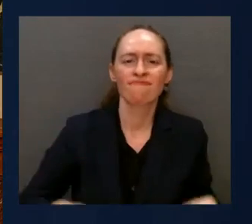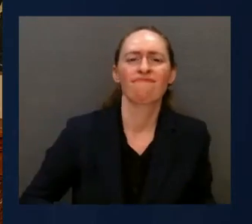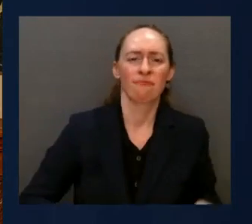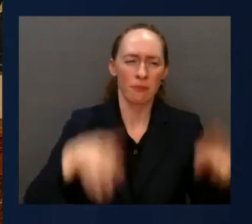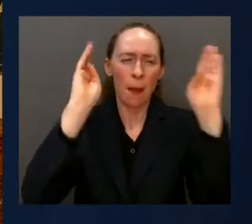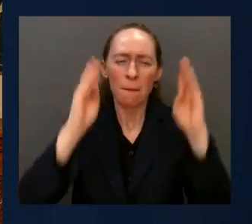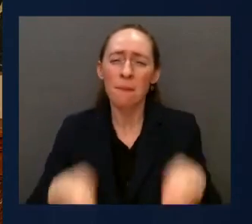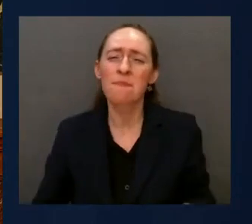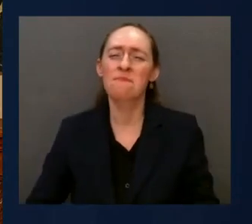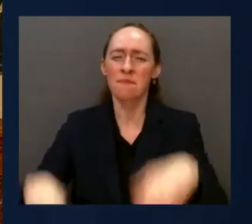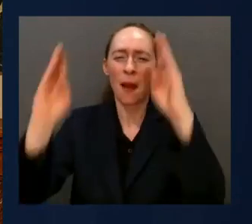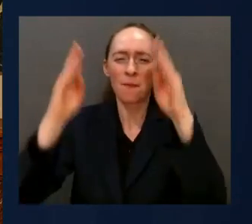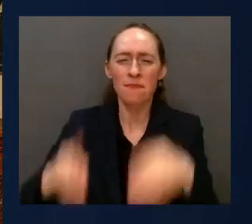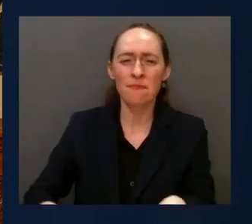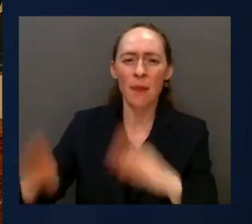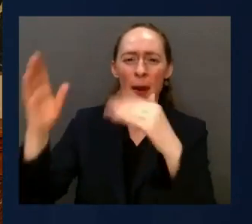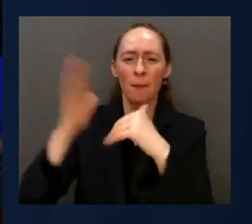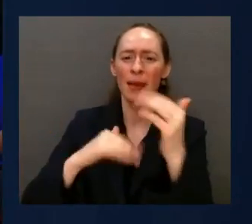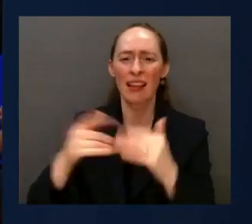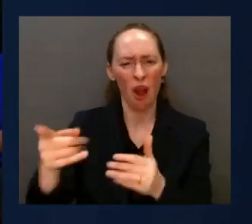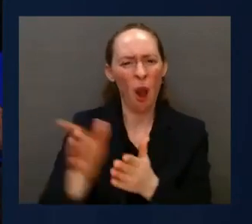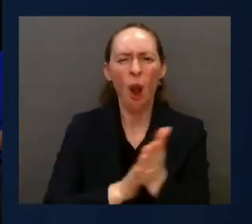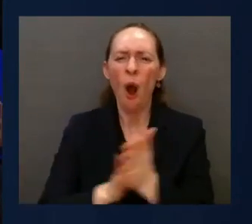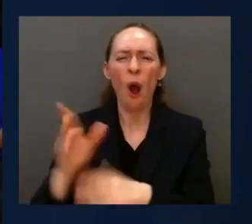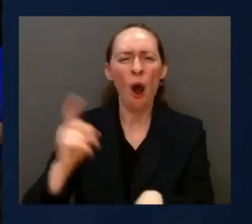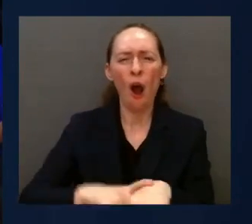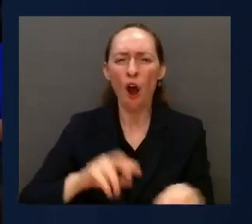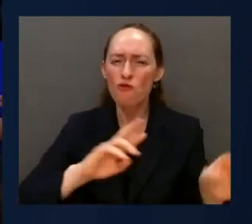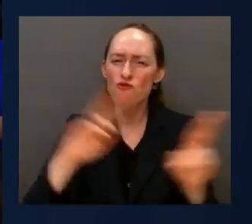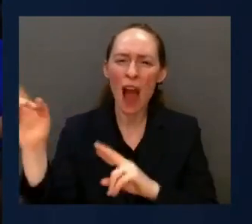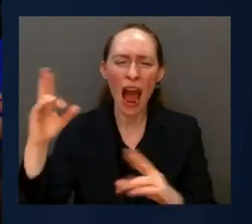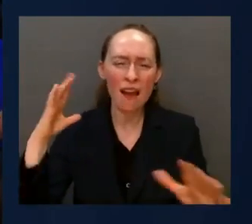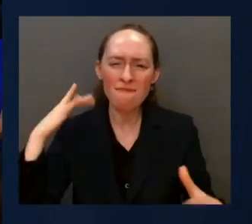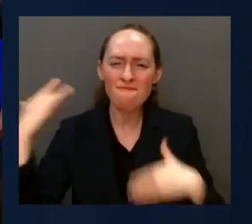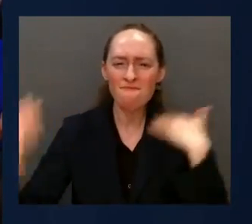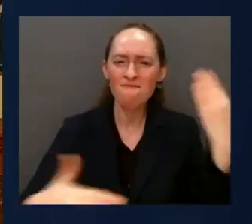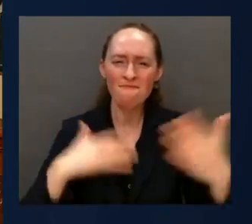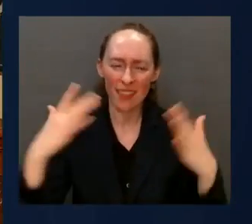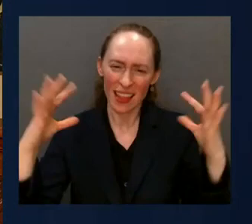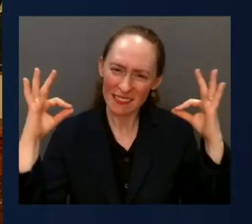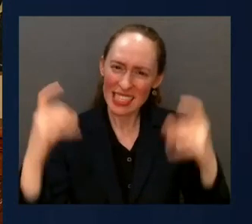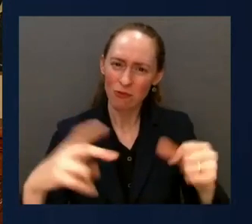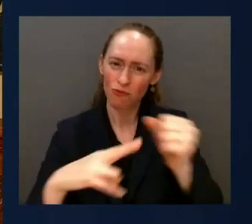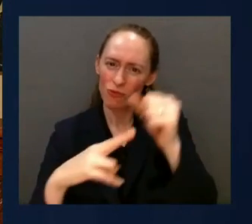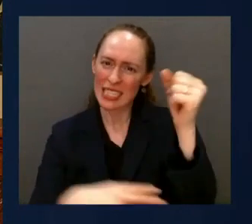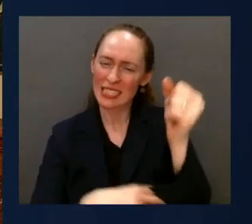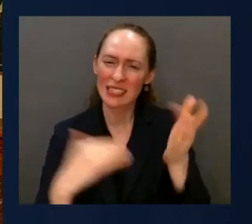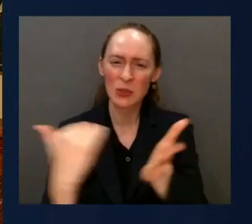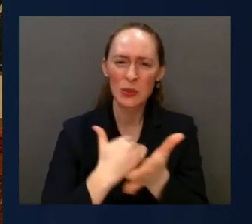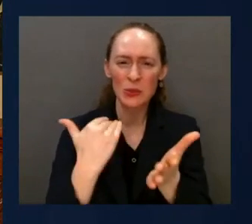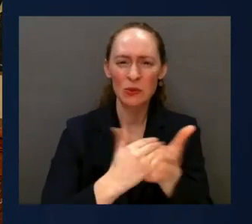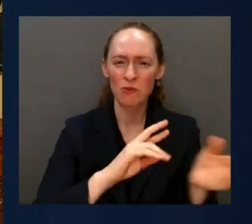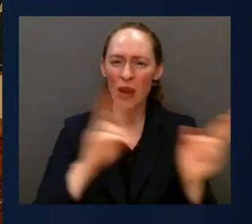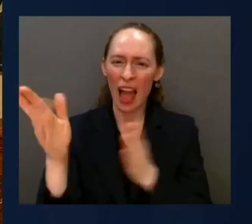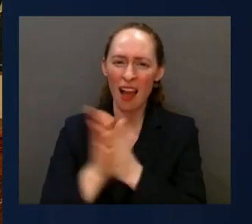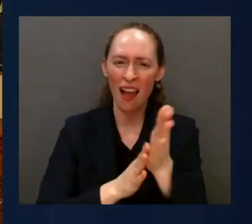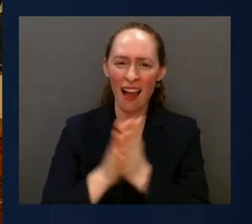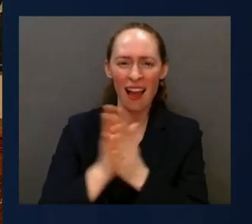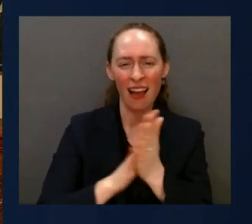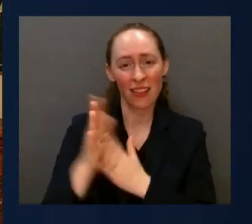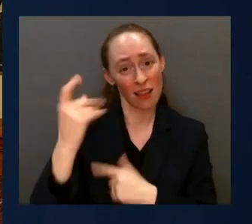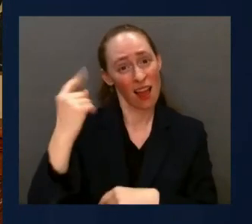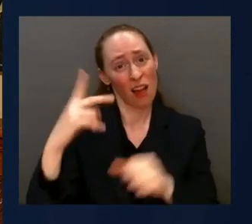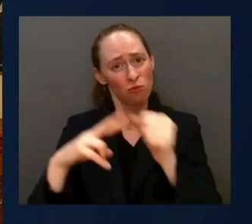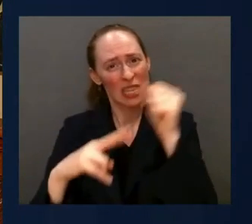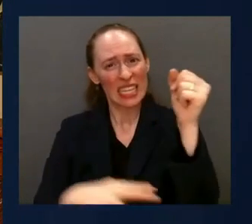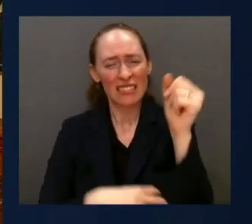bless her. That's pride. And that's what we're also building. We're building back pride. Look, we're also